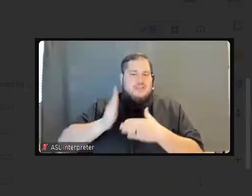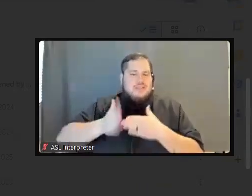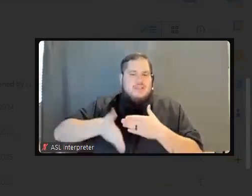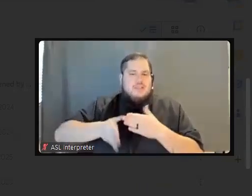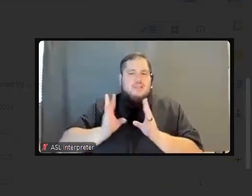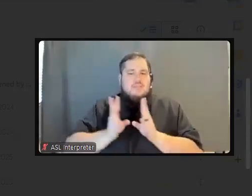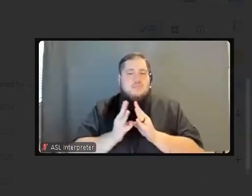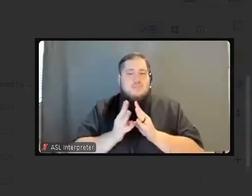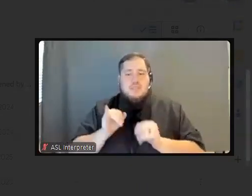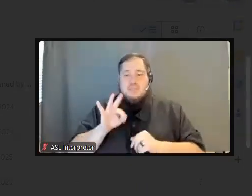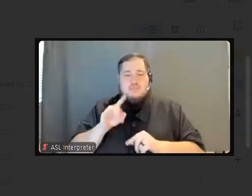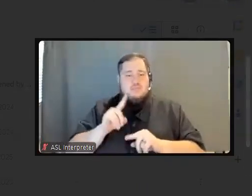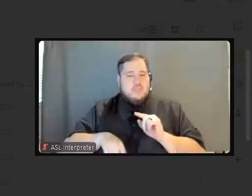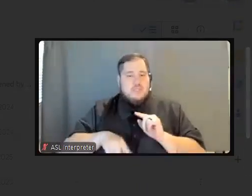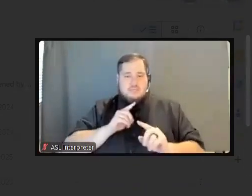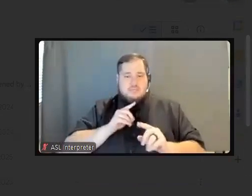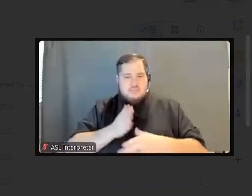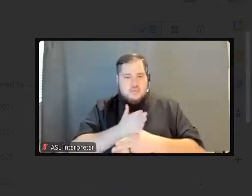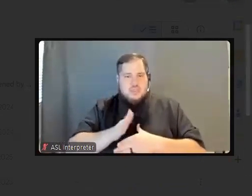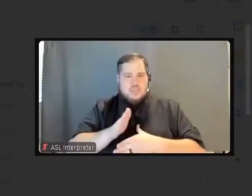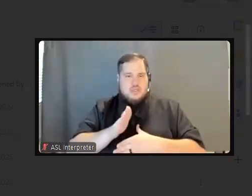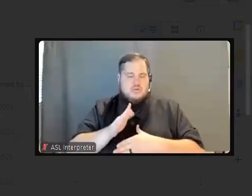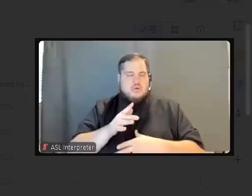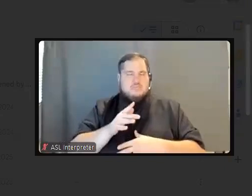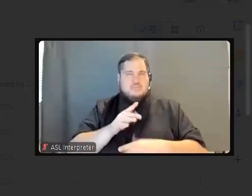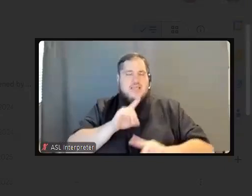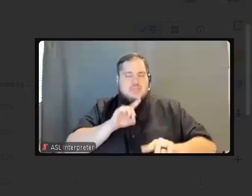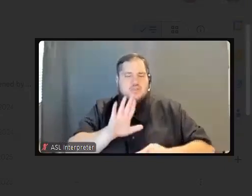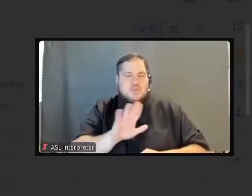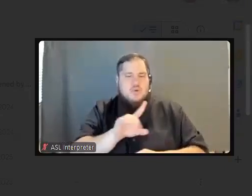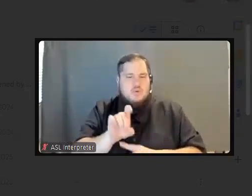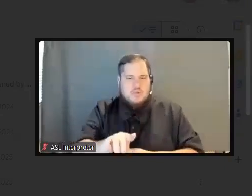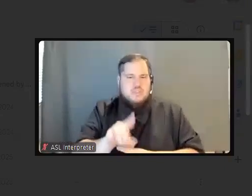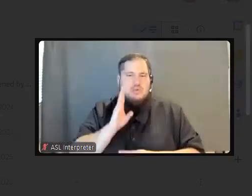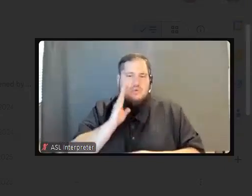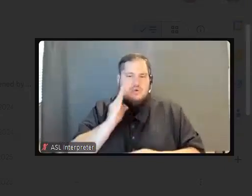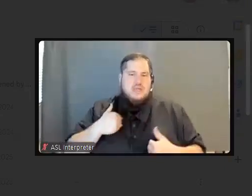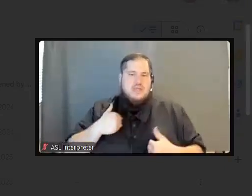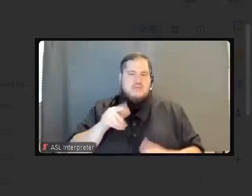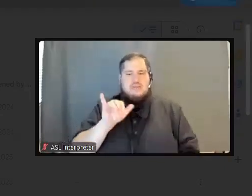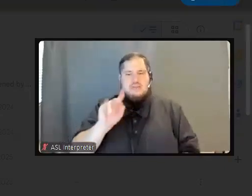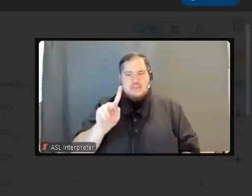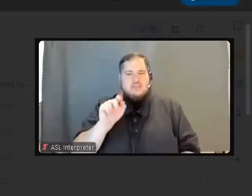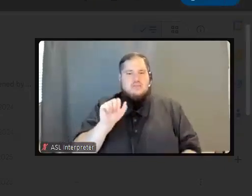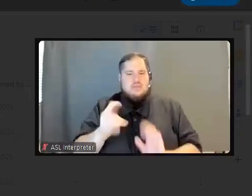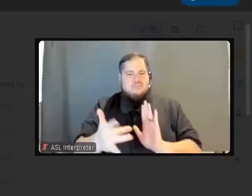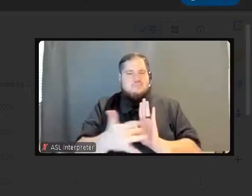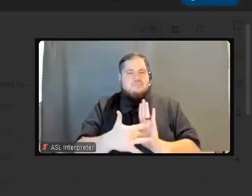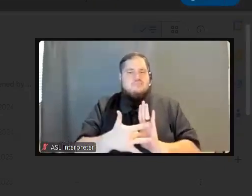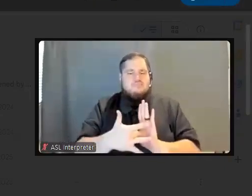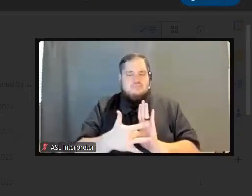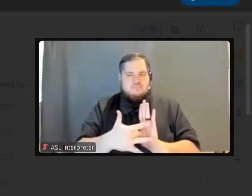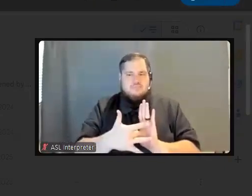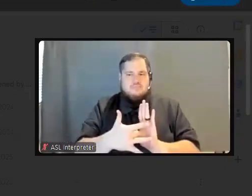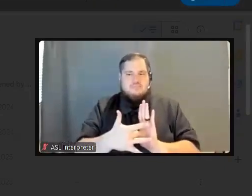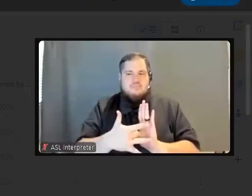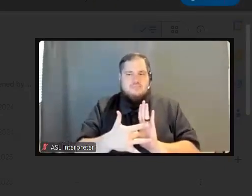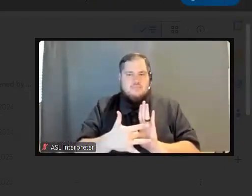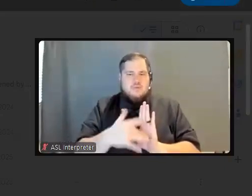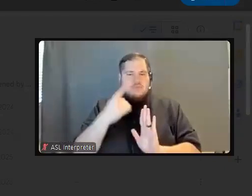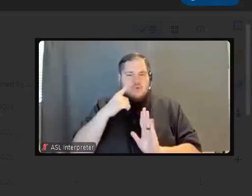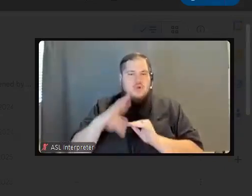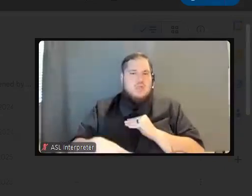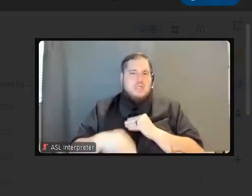your question, we will, there's a link that you can click on for